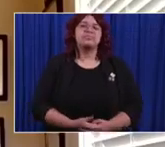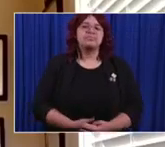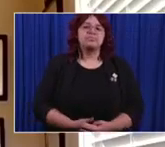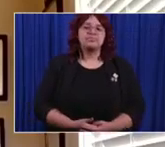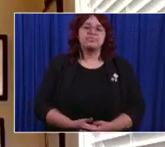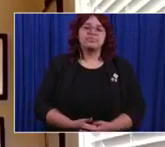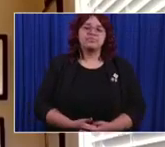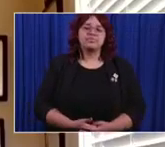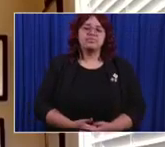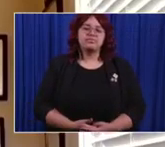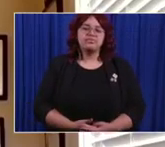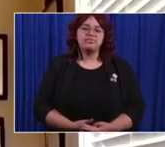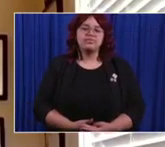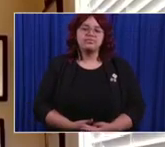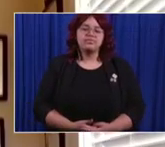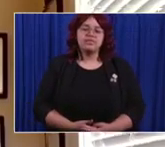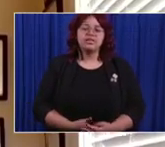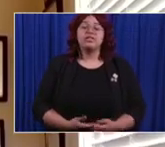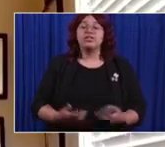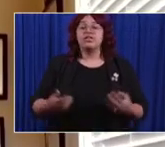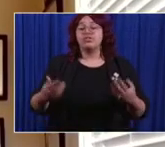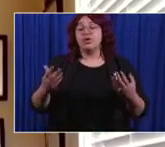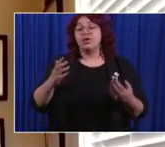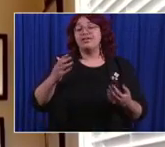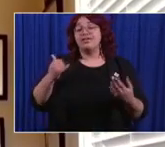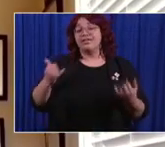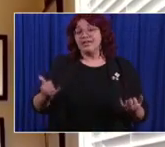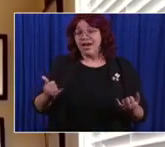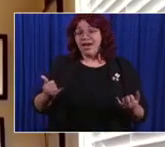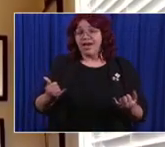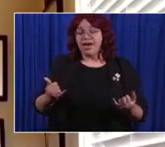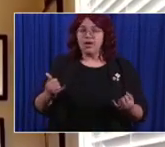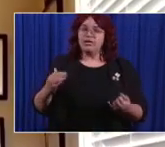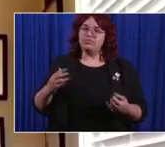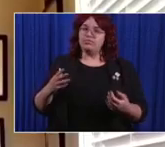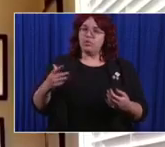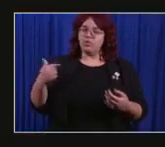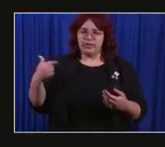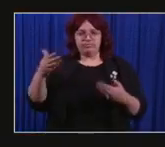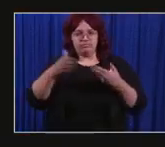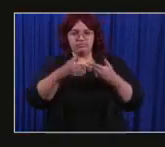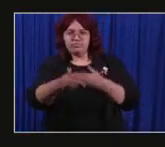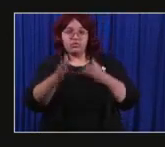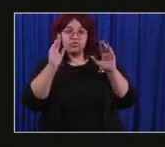to our reliance and our focus on these wonderful vaccines.